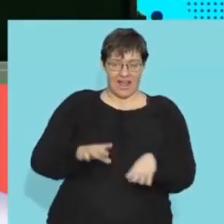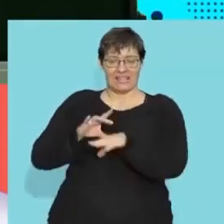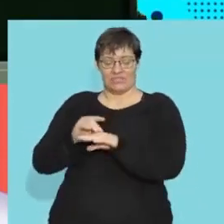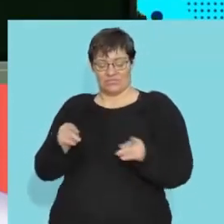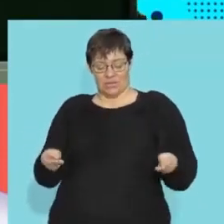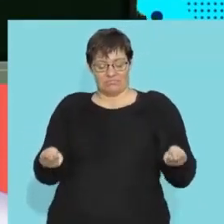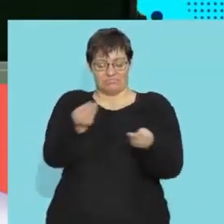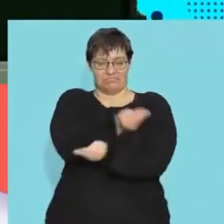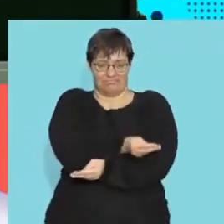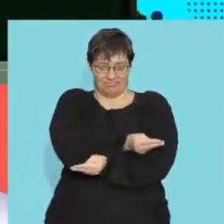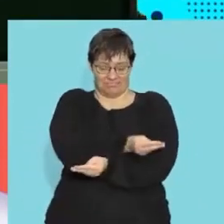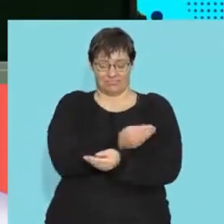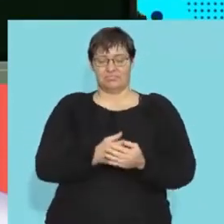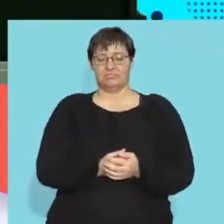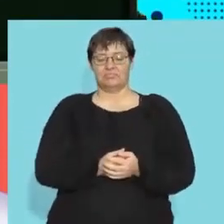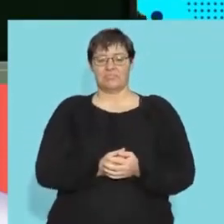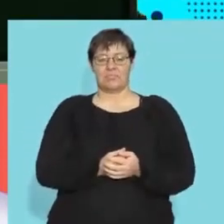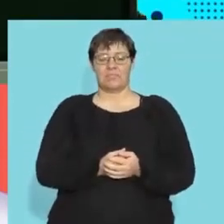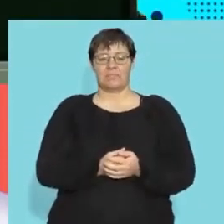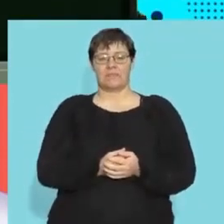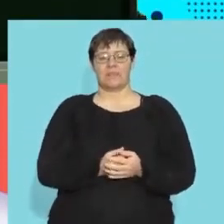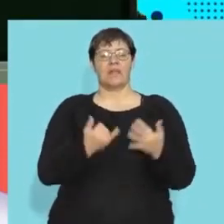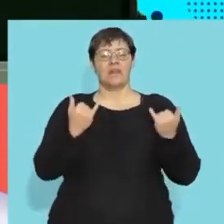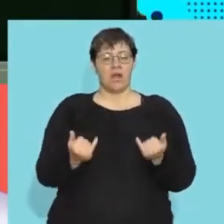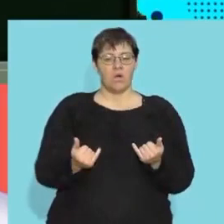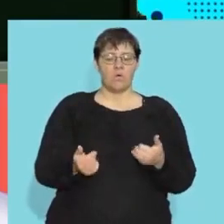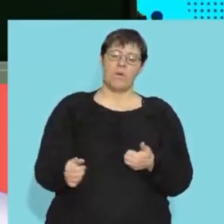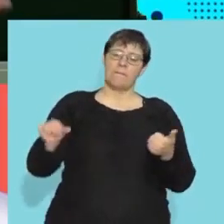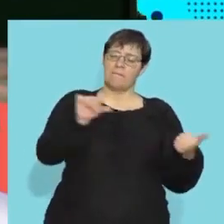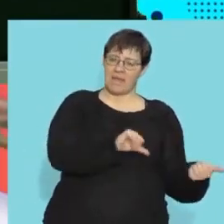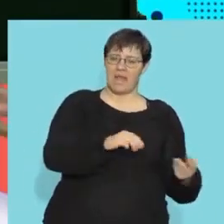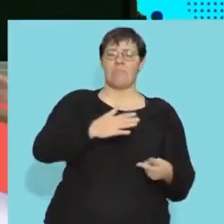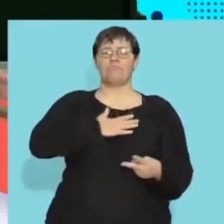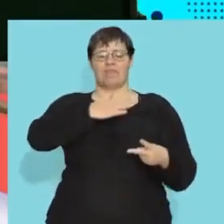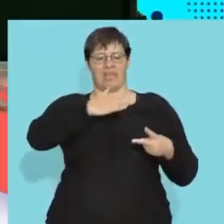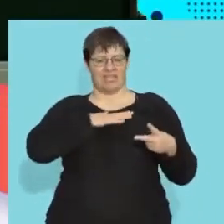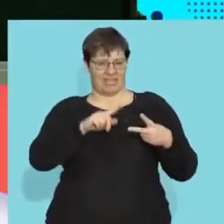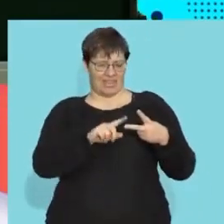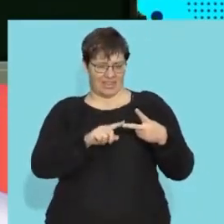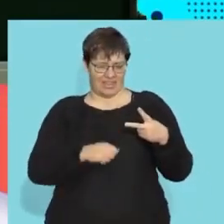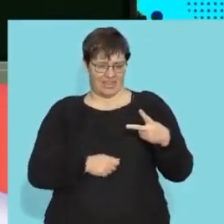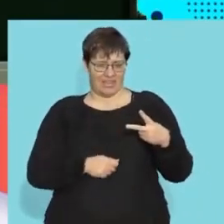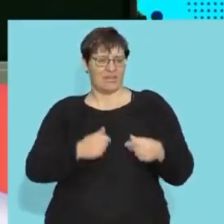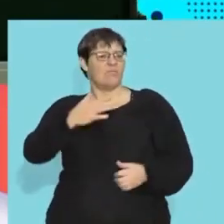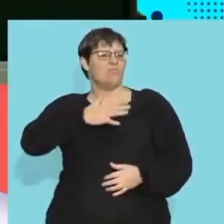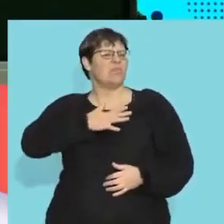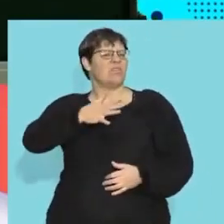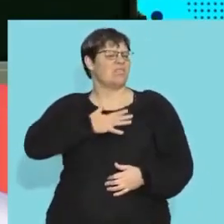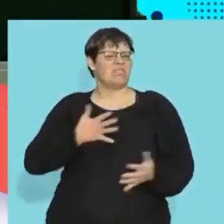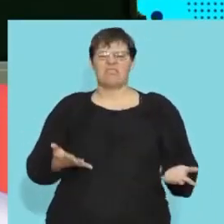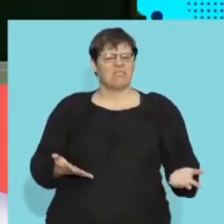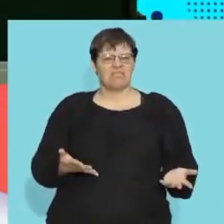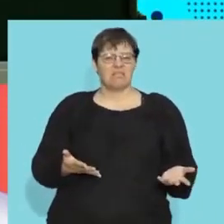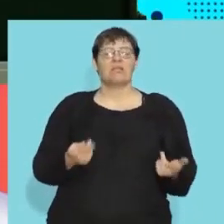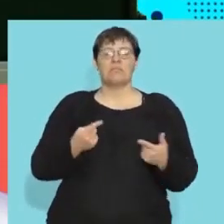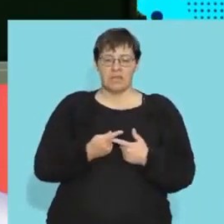tissue area. But now we're going to come back to the concept of breathing again. And breathing is